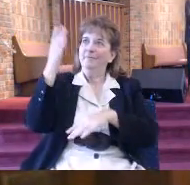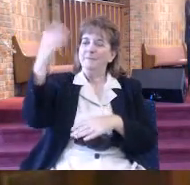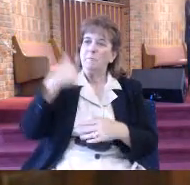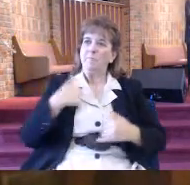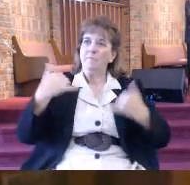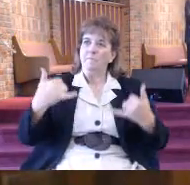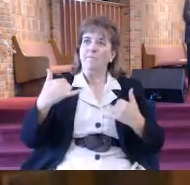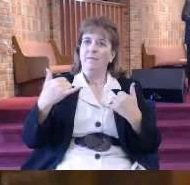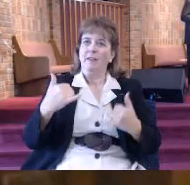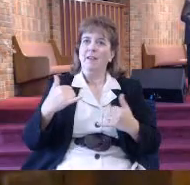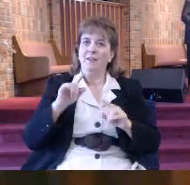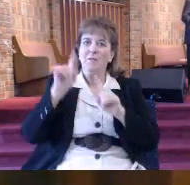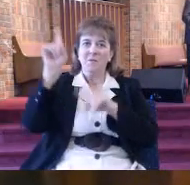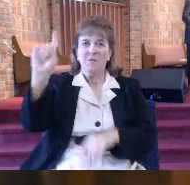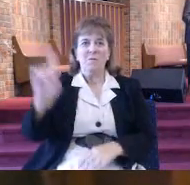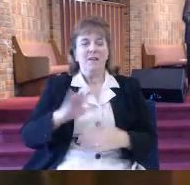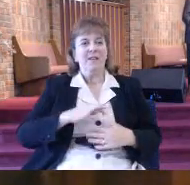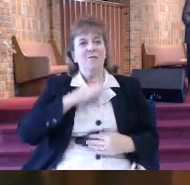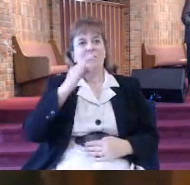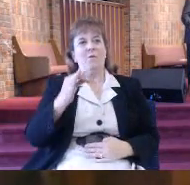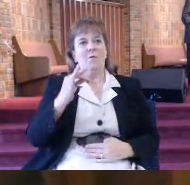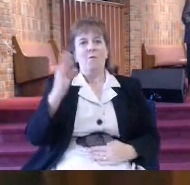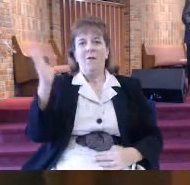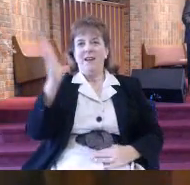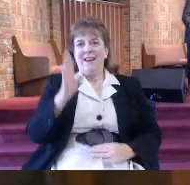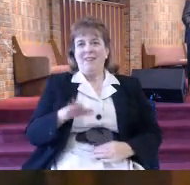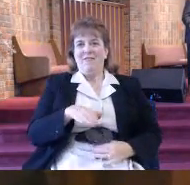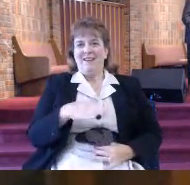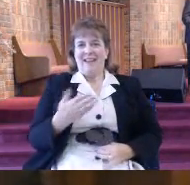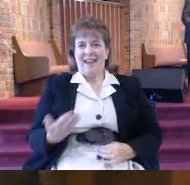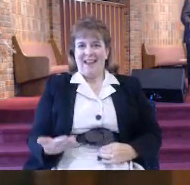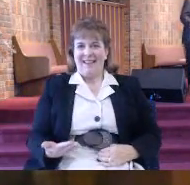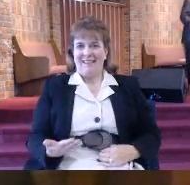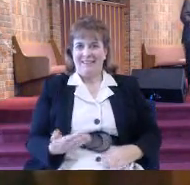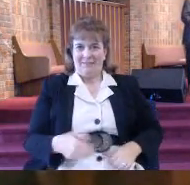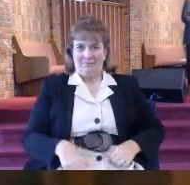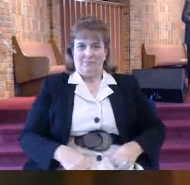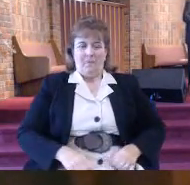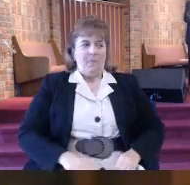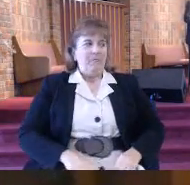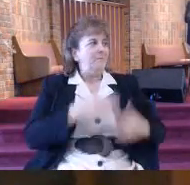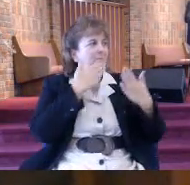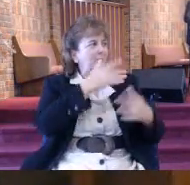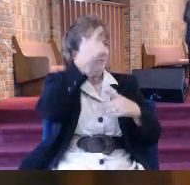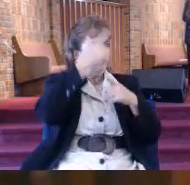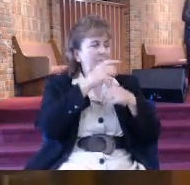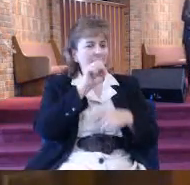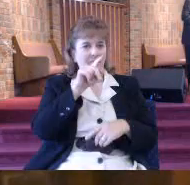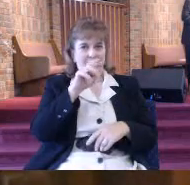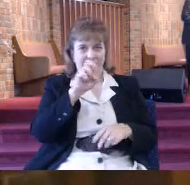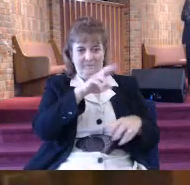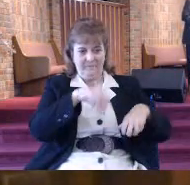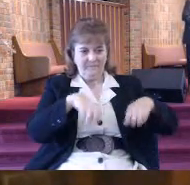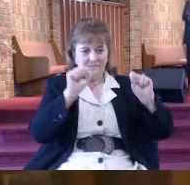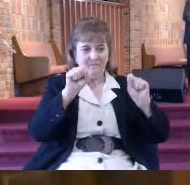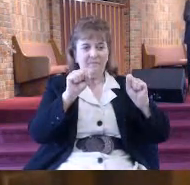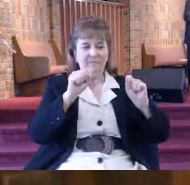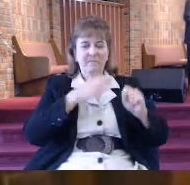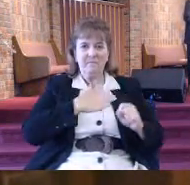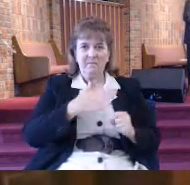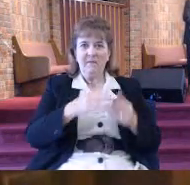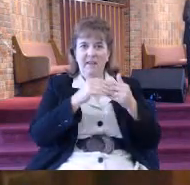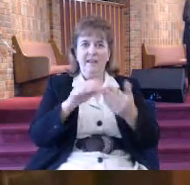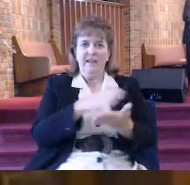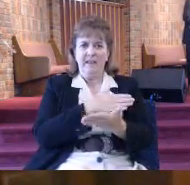of man never dies. Appreciate Brother Steve leading us in our singing tonight. We hate that Brother Carey is not with us, and